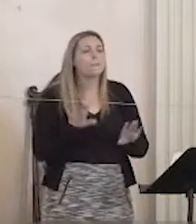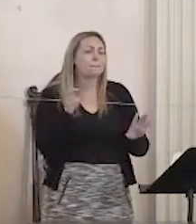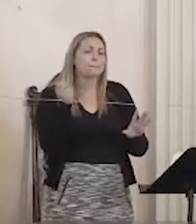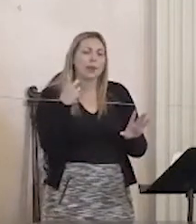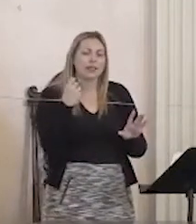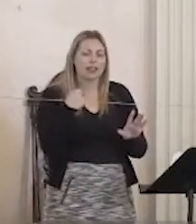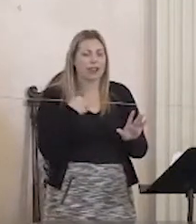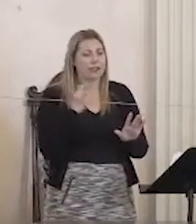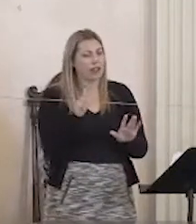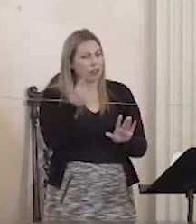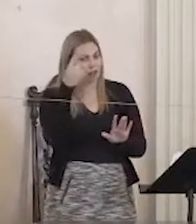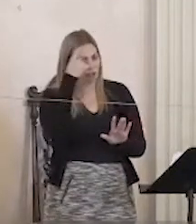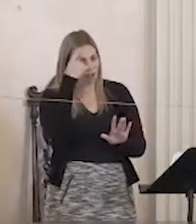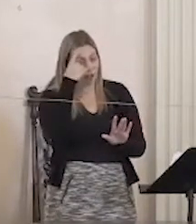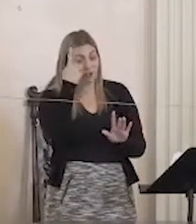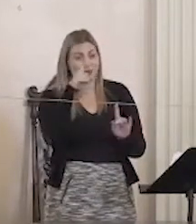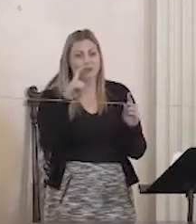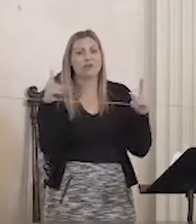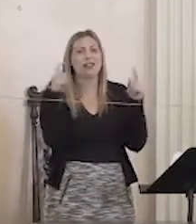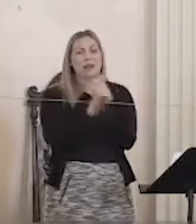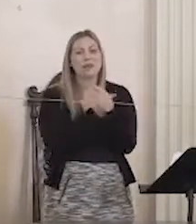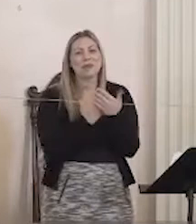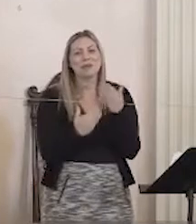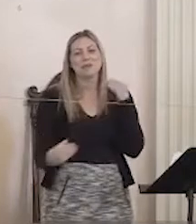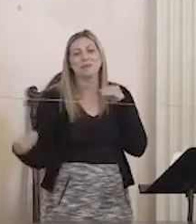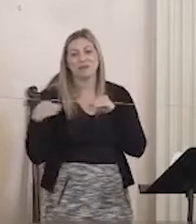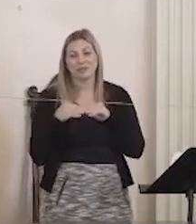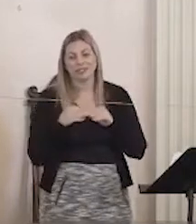But here's another thought to complicate matters.